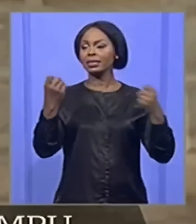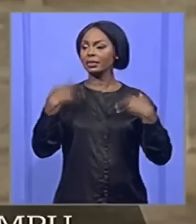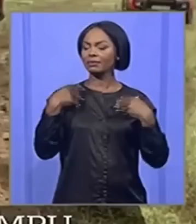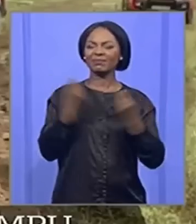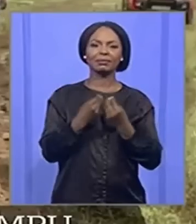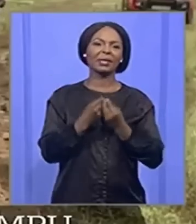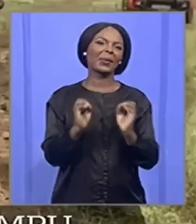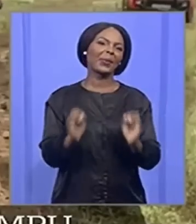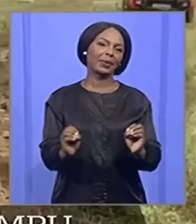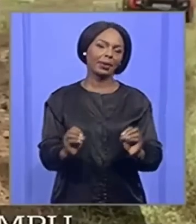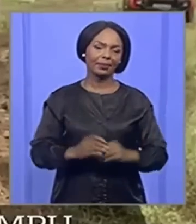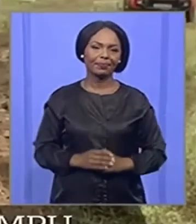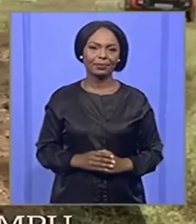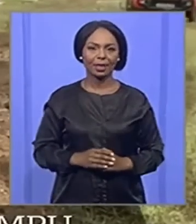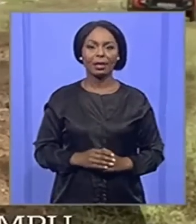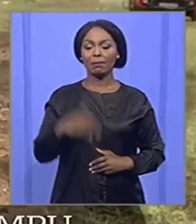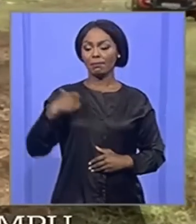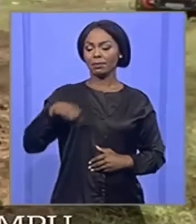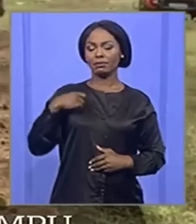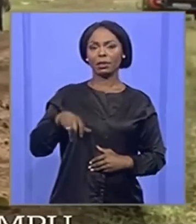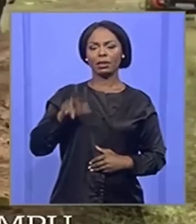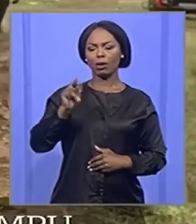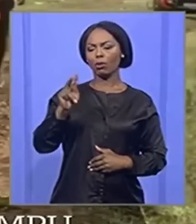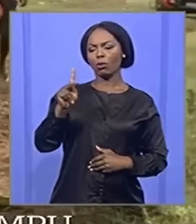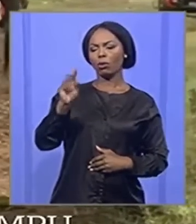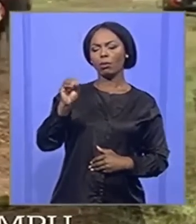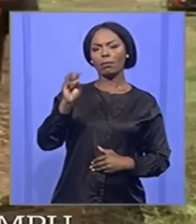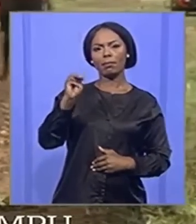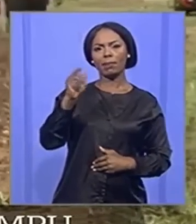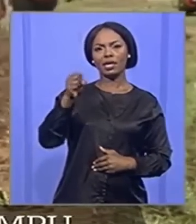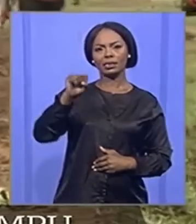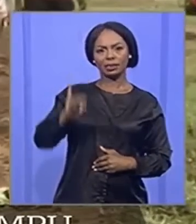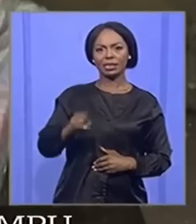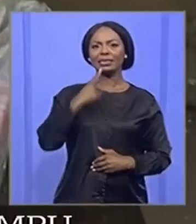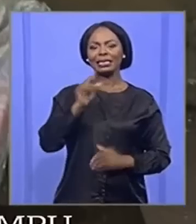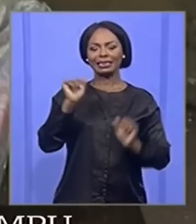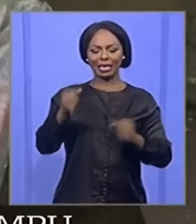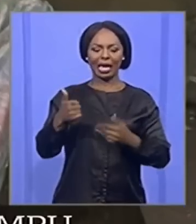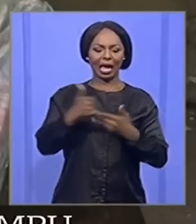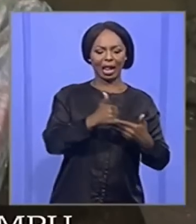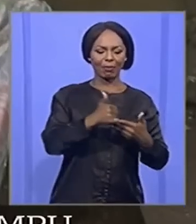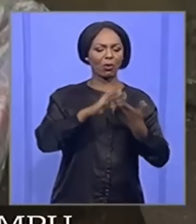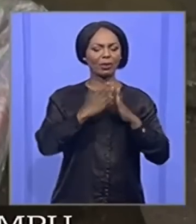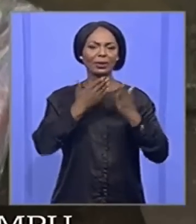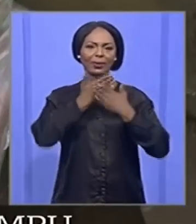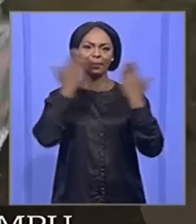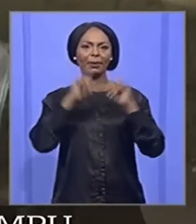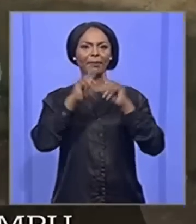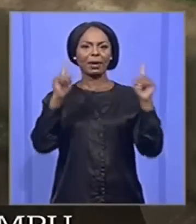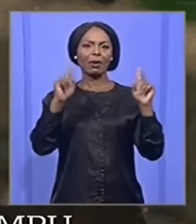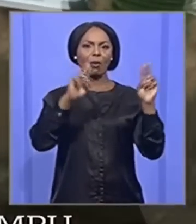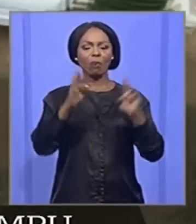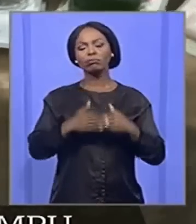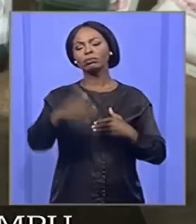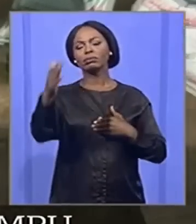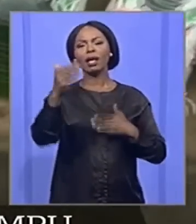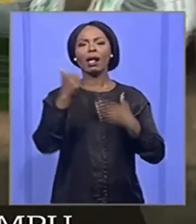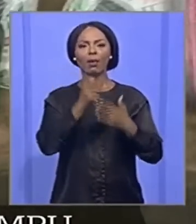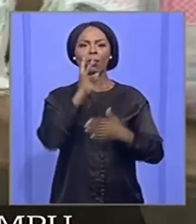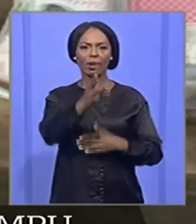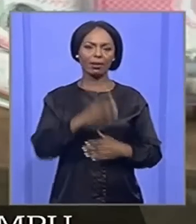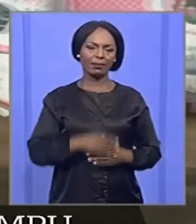letho. Masepala wa Nkomazi o dumetse hore dithuso di monyebe fela o tshepa hore baahi bohle ba tla thuswa. The